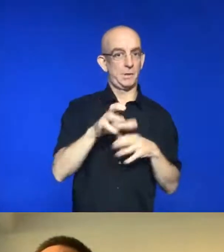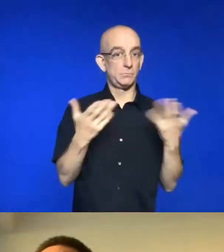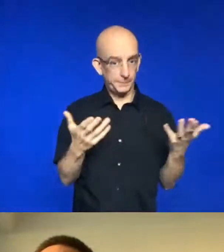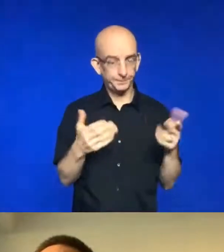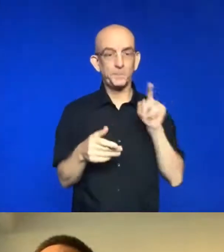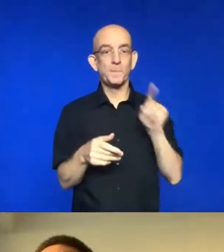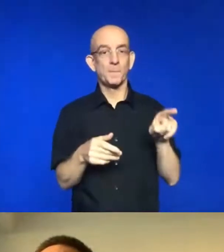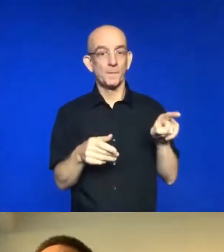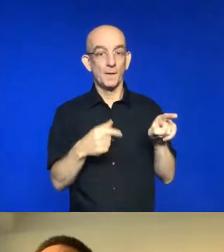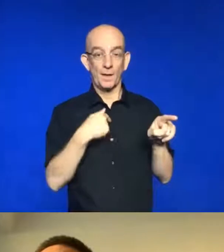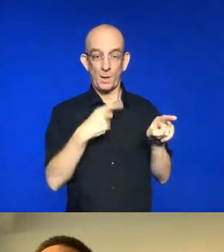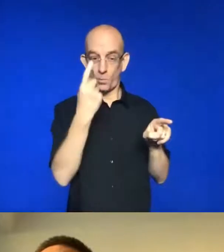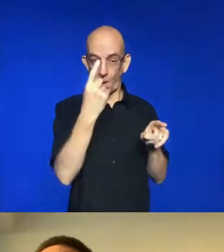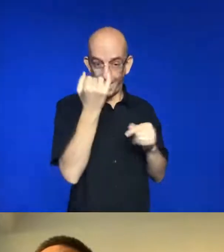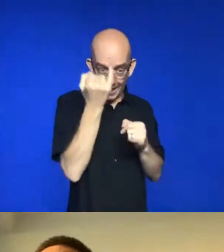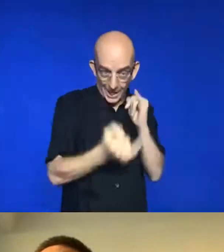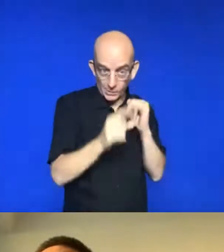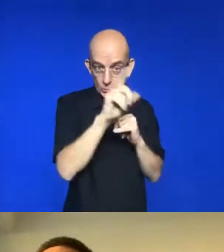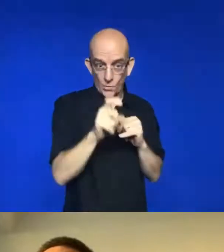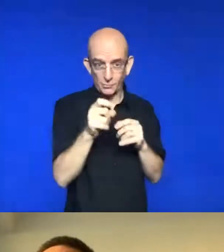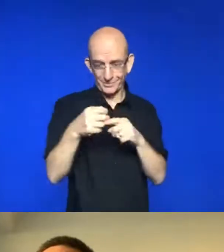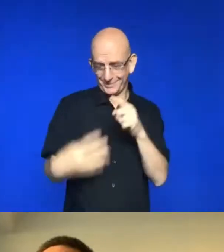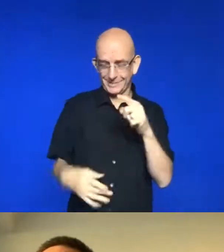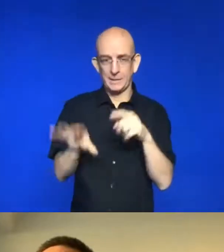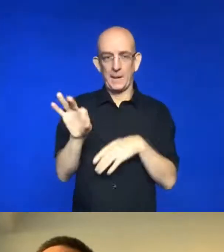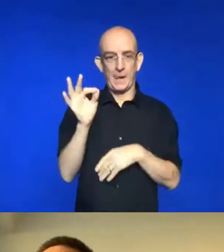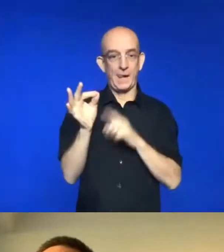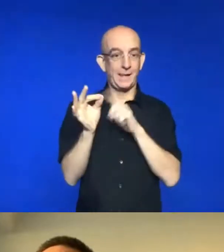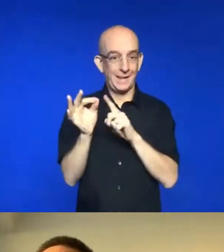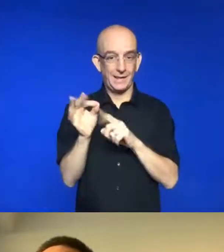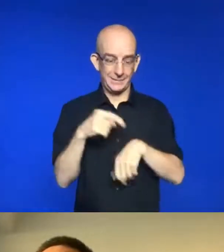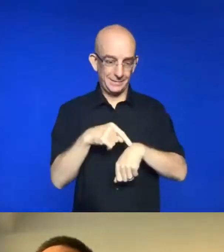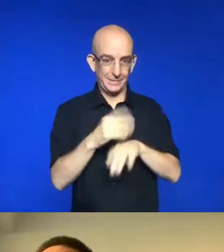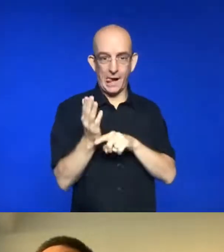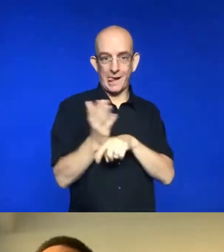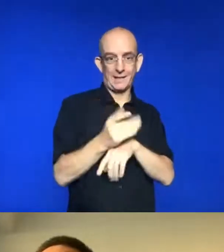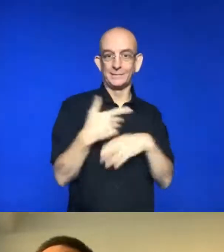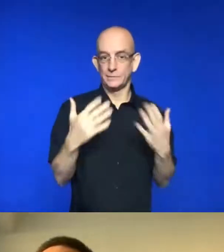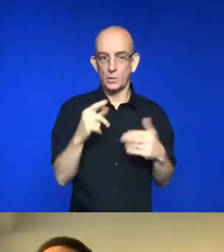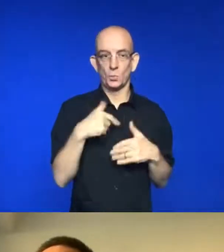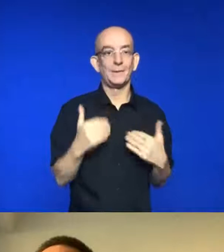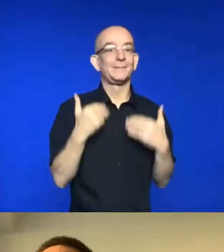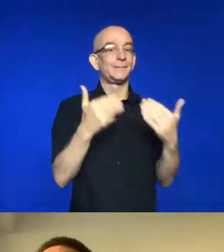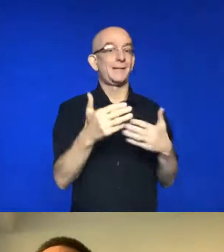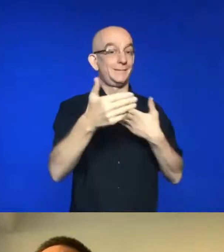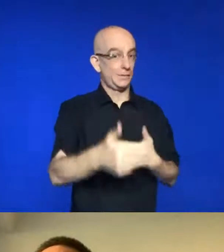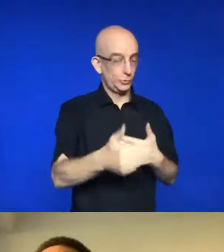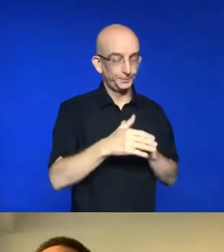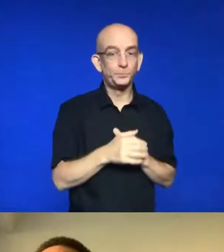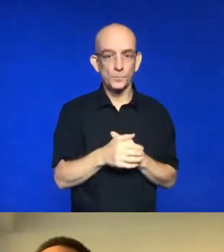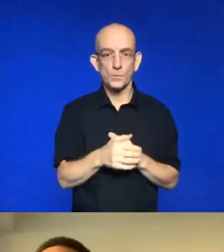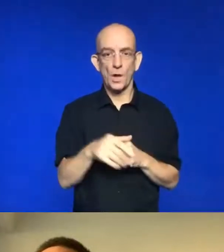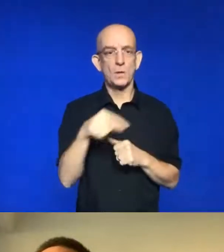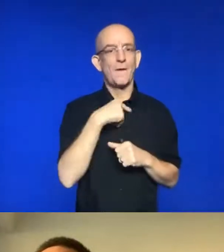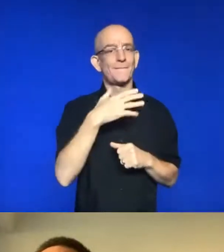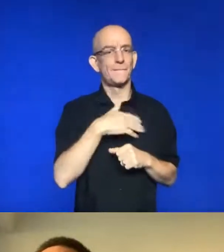minutes left before we move on to the next session. I just want to get your reflection around something that you mentioned during